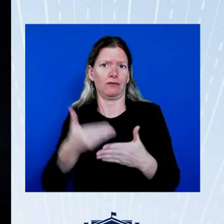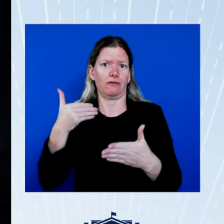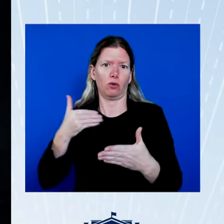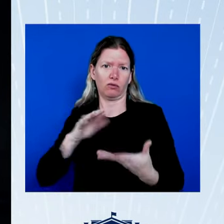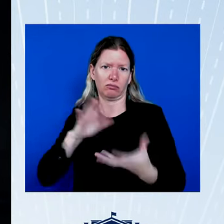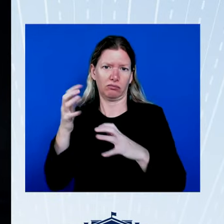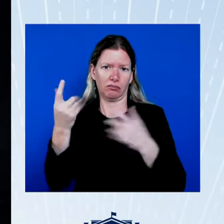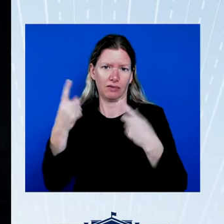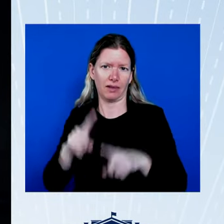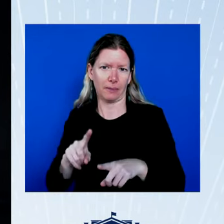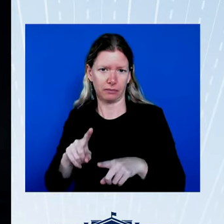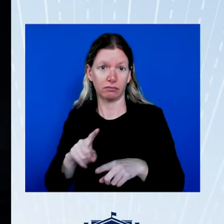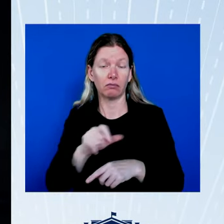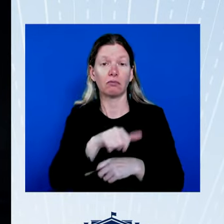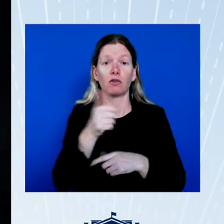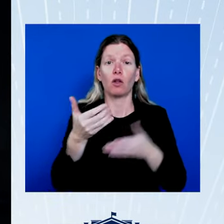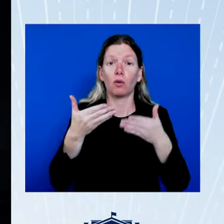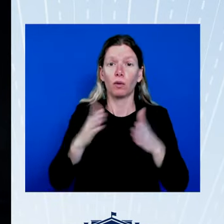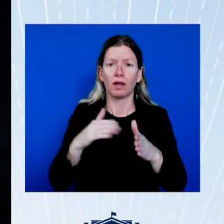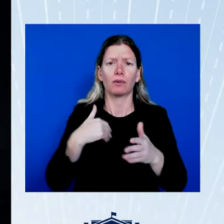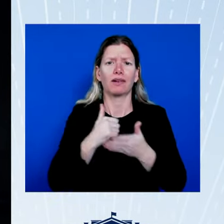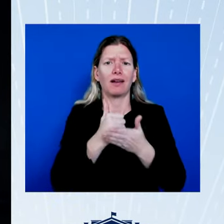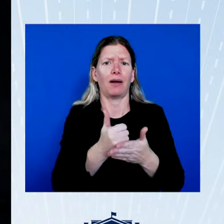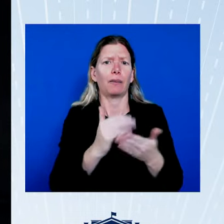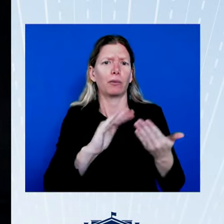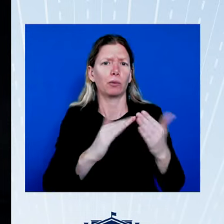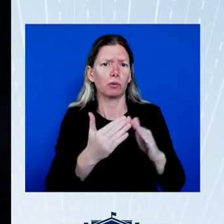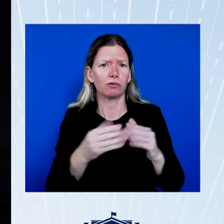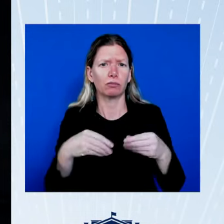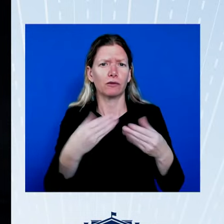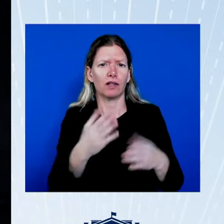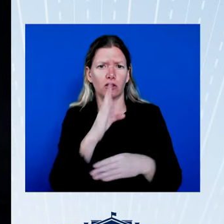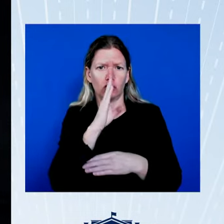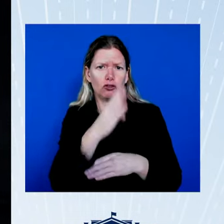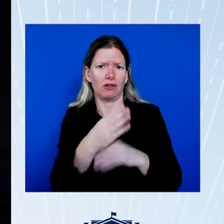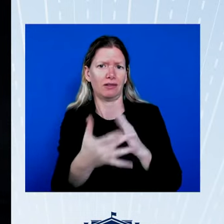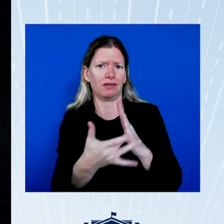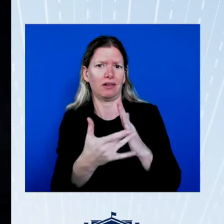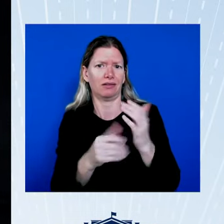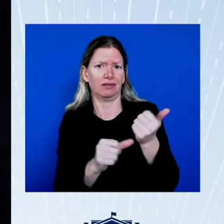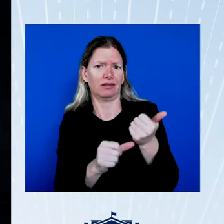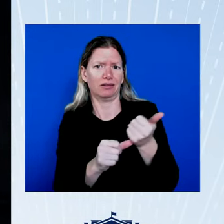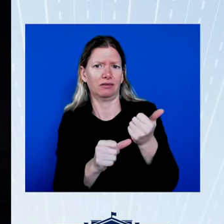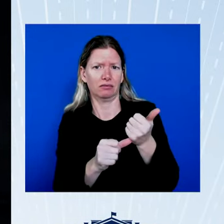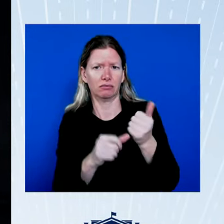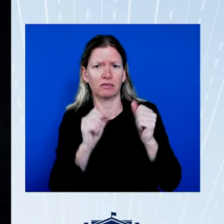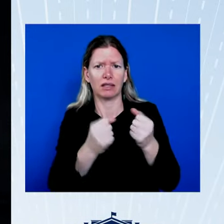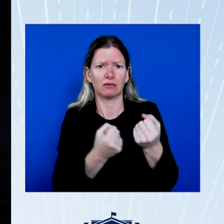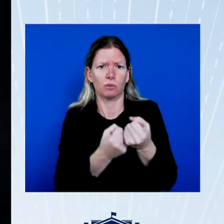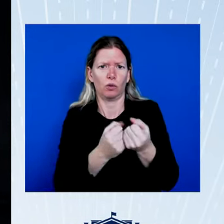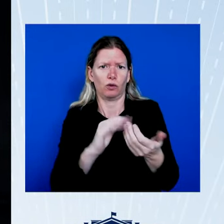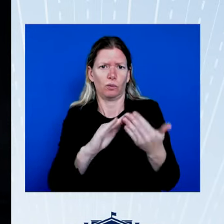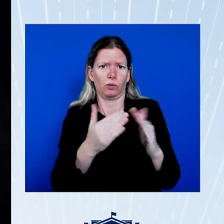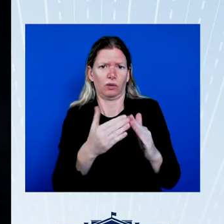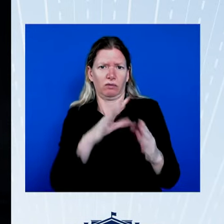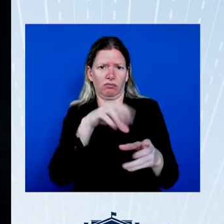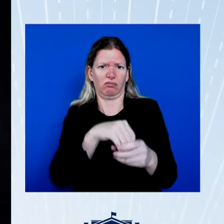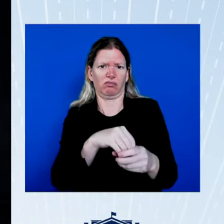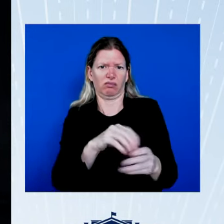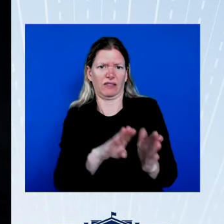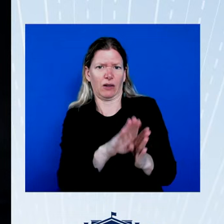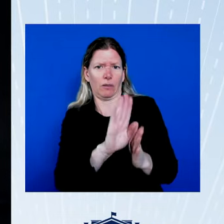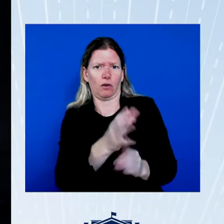to support communities in developing their own climate risk assessments and mitigation and climate adaptation